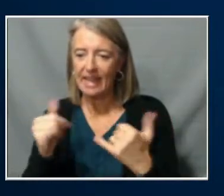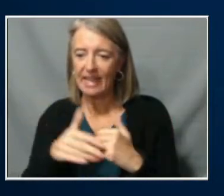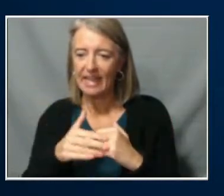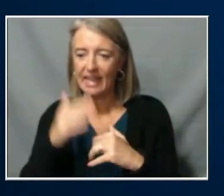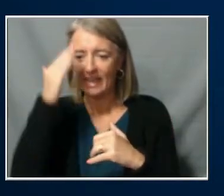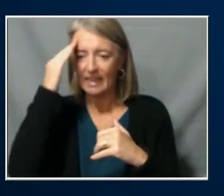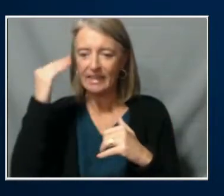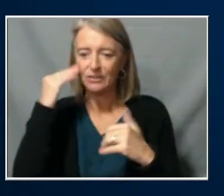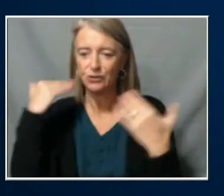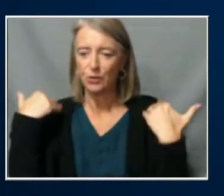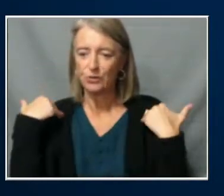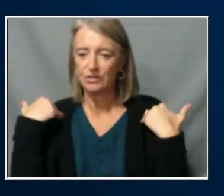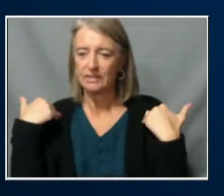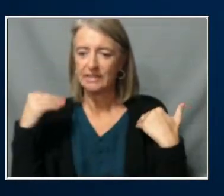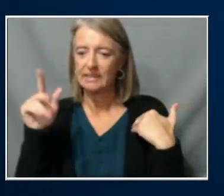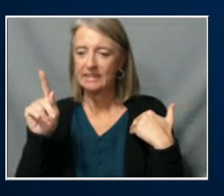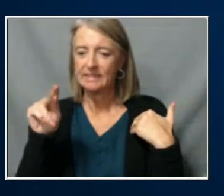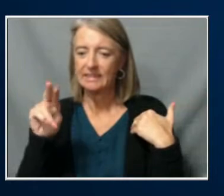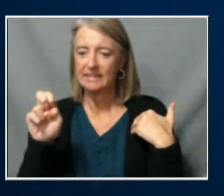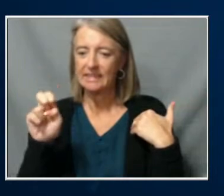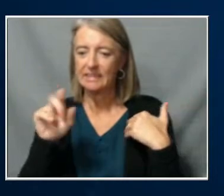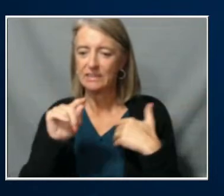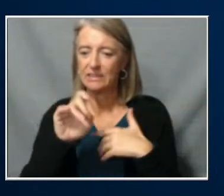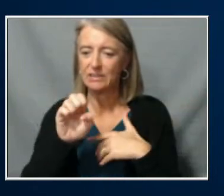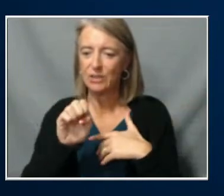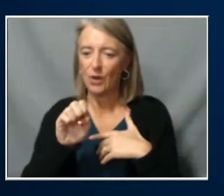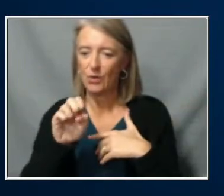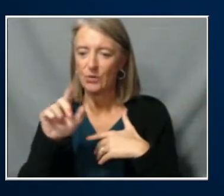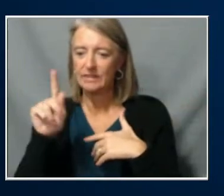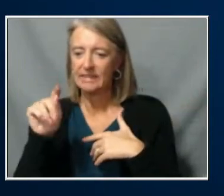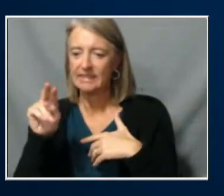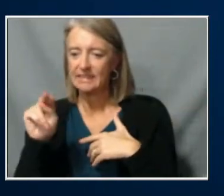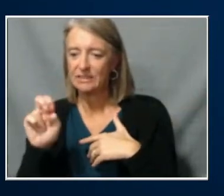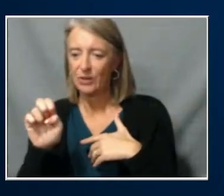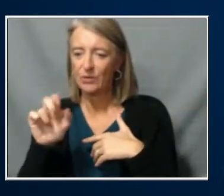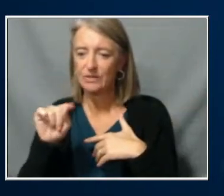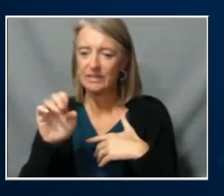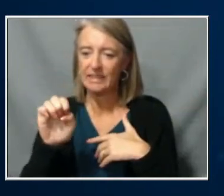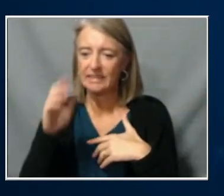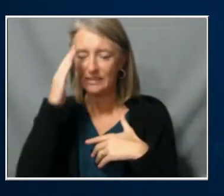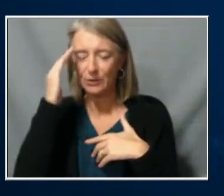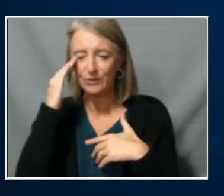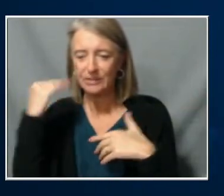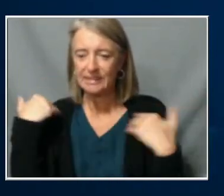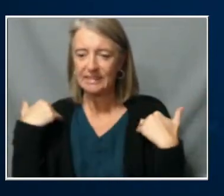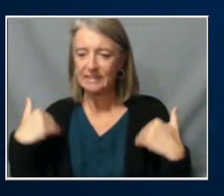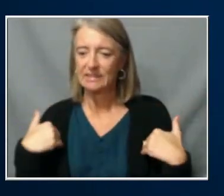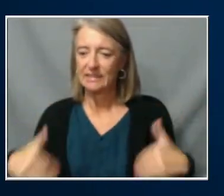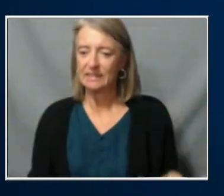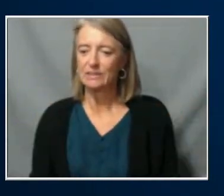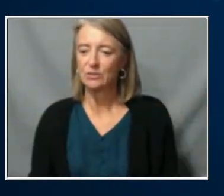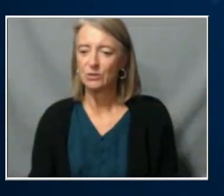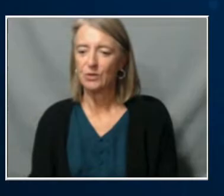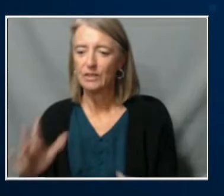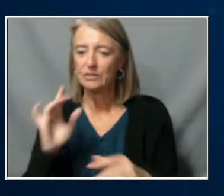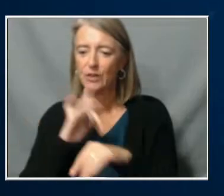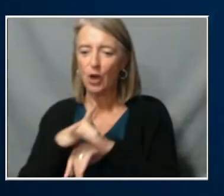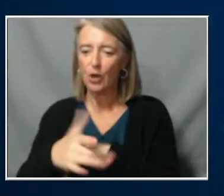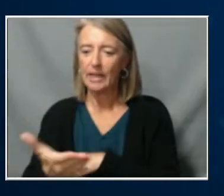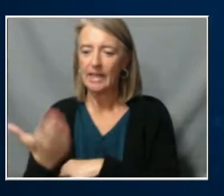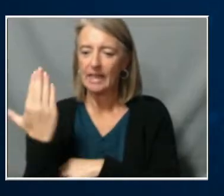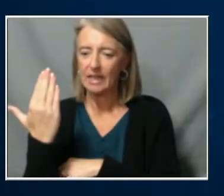Head, shoulders, knees, and toes. Knees and toes. Knees and toes. Head, shoulders, knees, and toes. So early in the